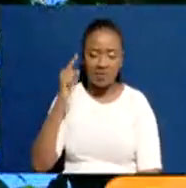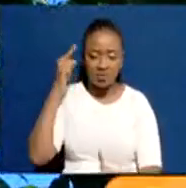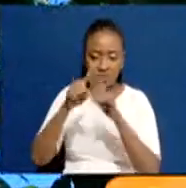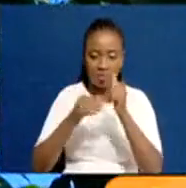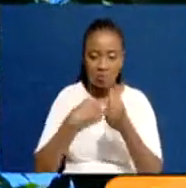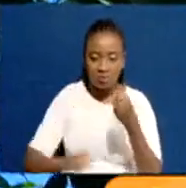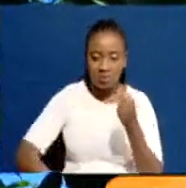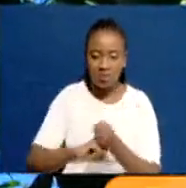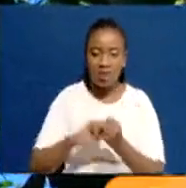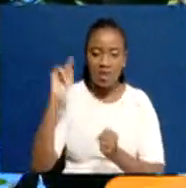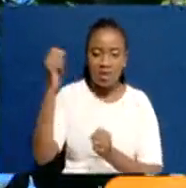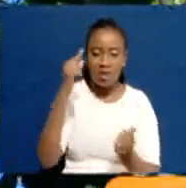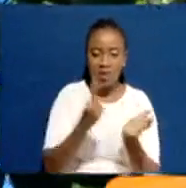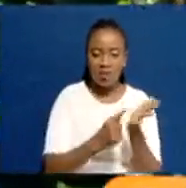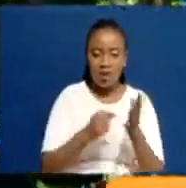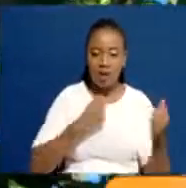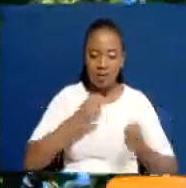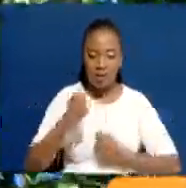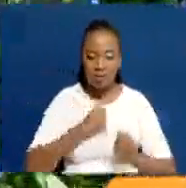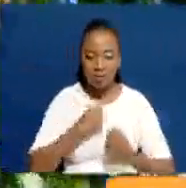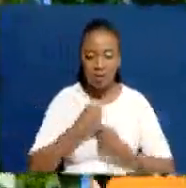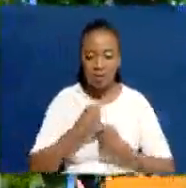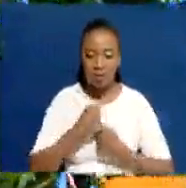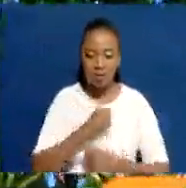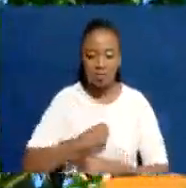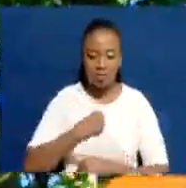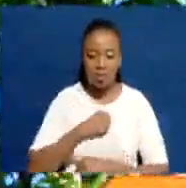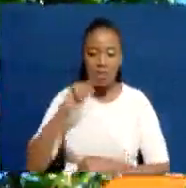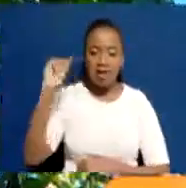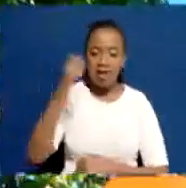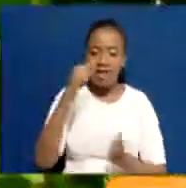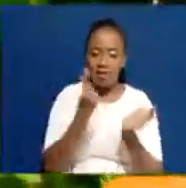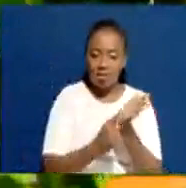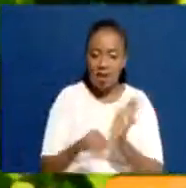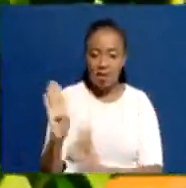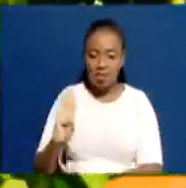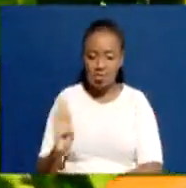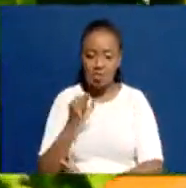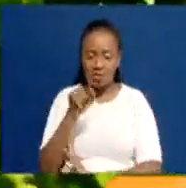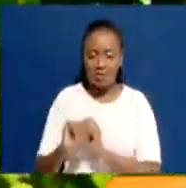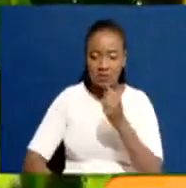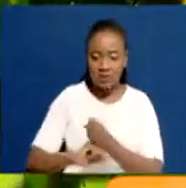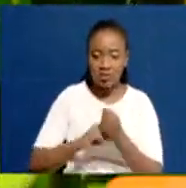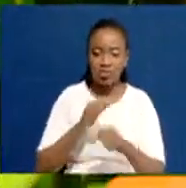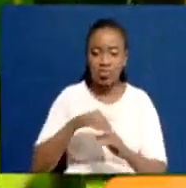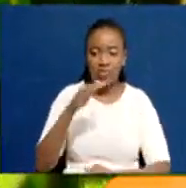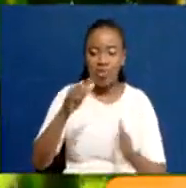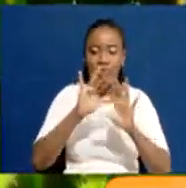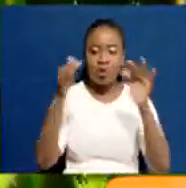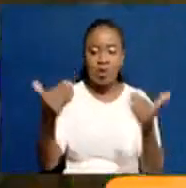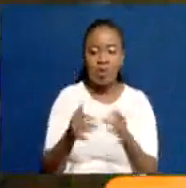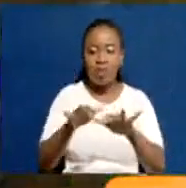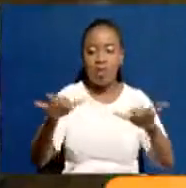and Burundi to monitor and mitigate these risks before export, to increase intra-regional trade and export to more favorable global